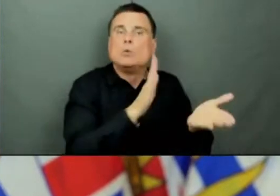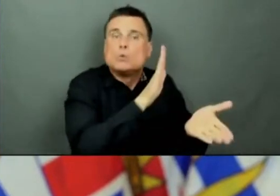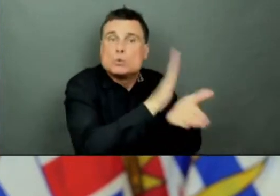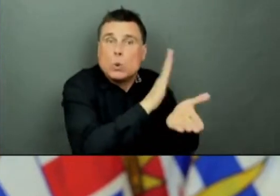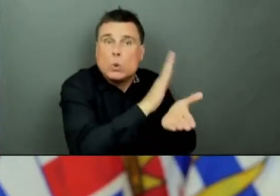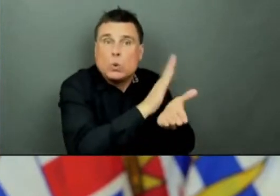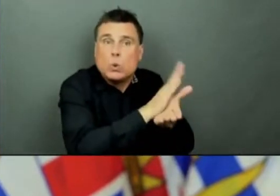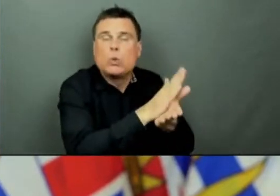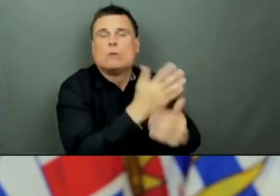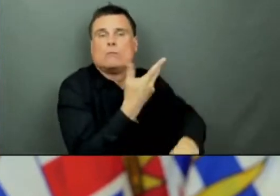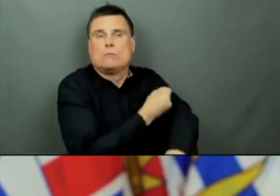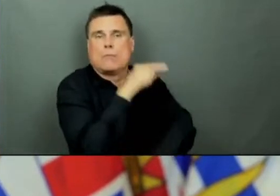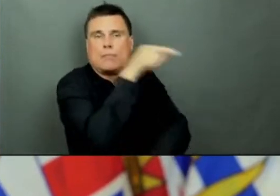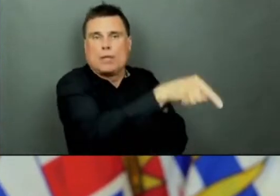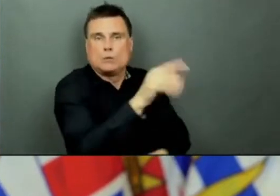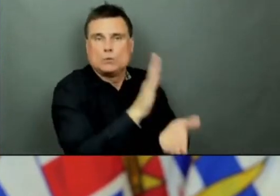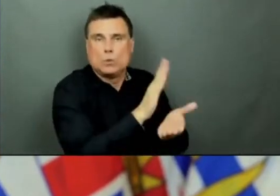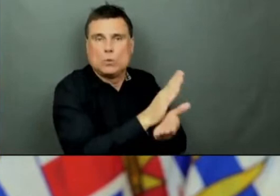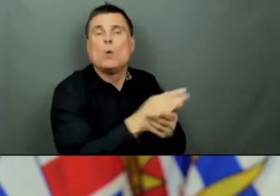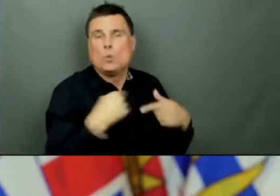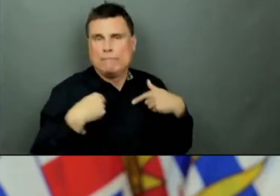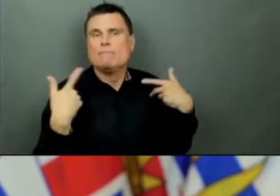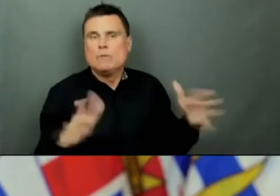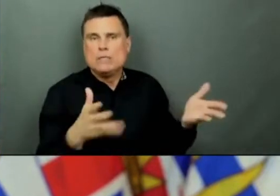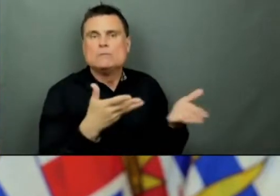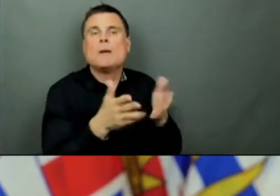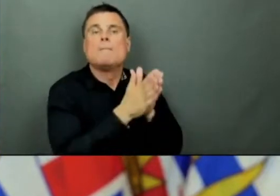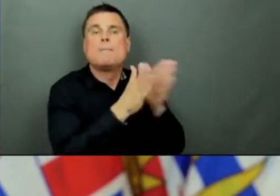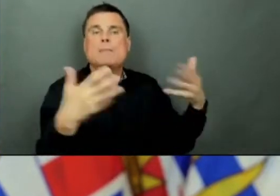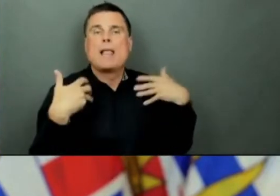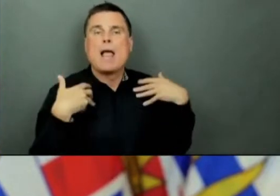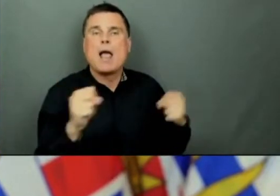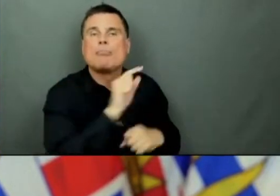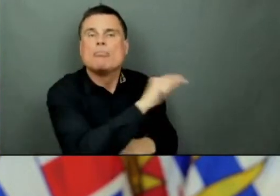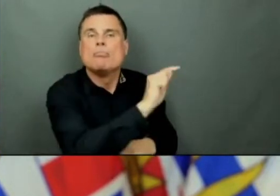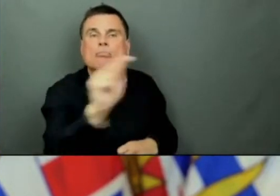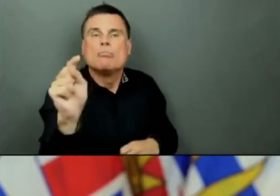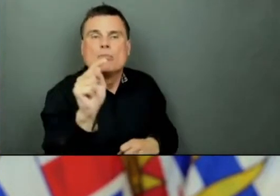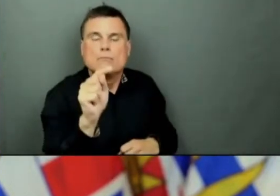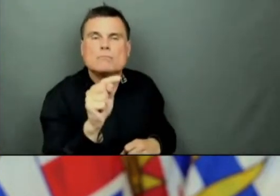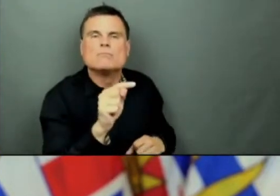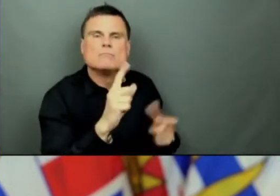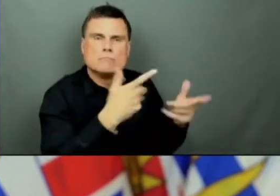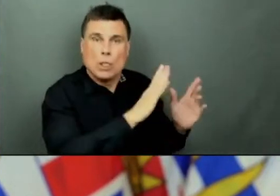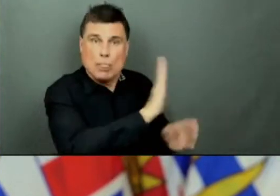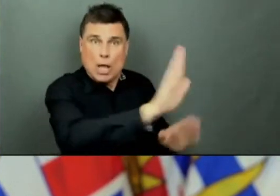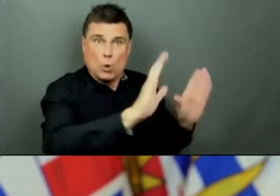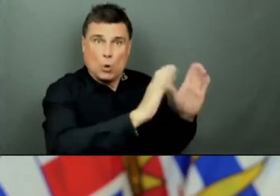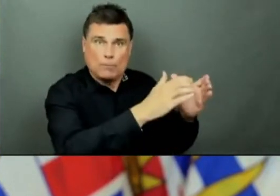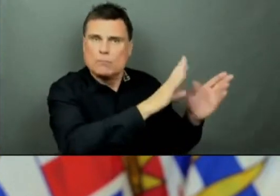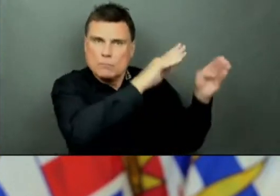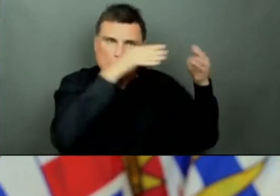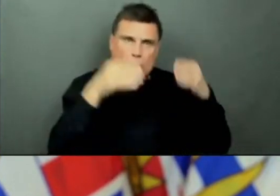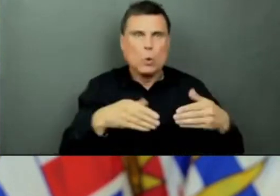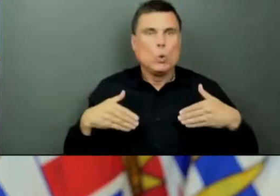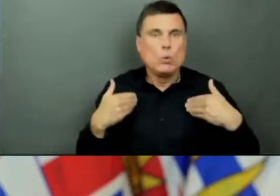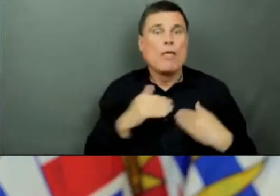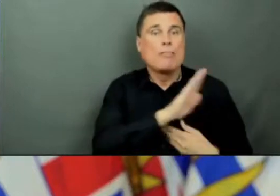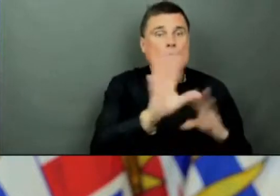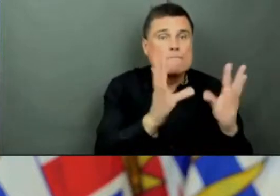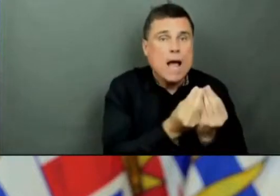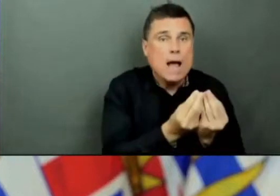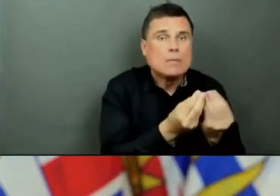public health, with our youth groups and families, and we found that the most effective way for youth to be immunized